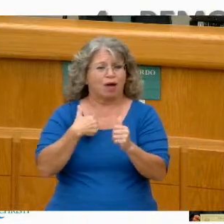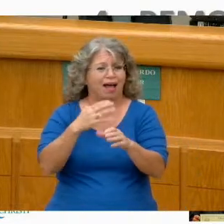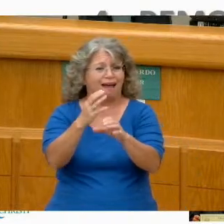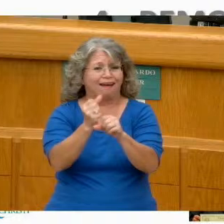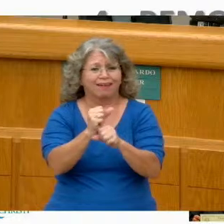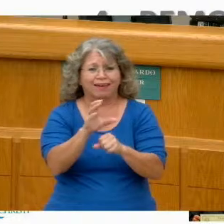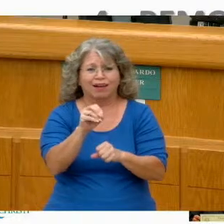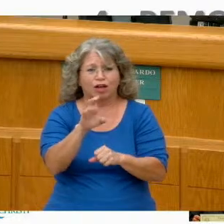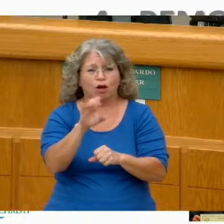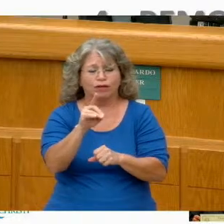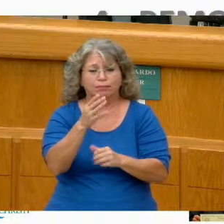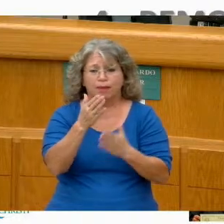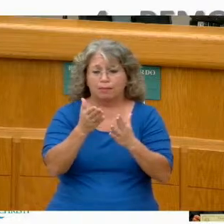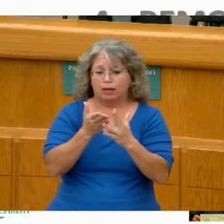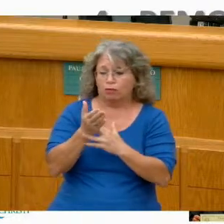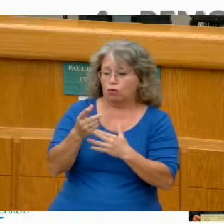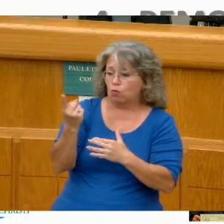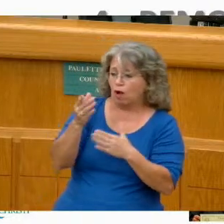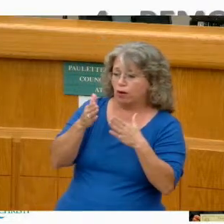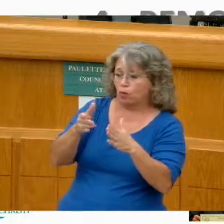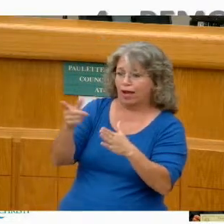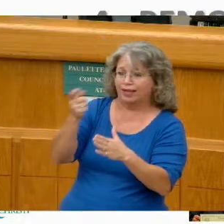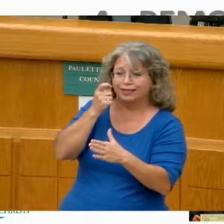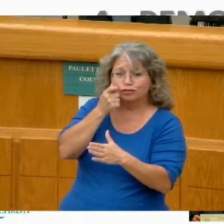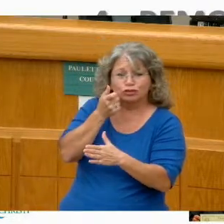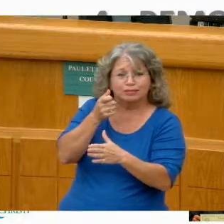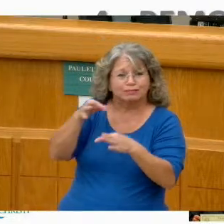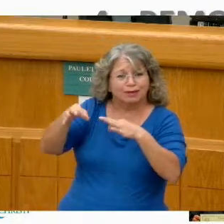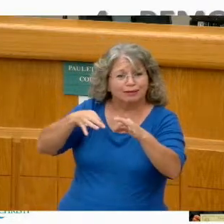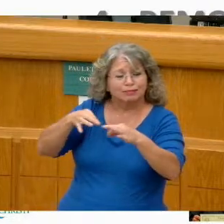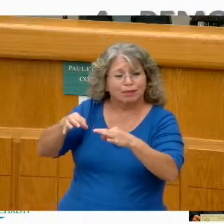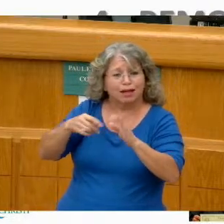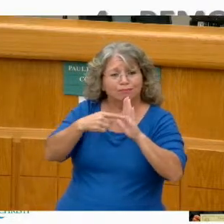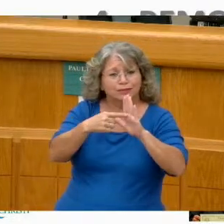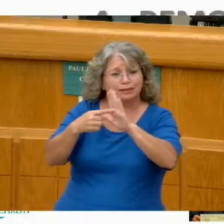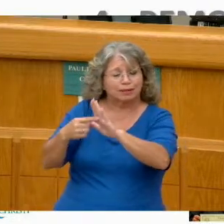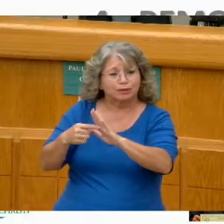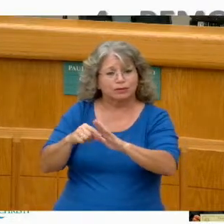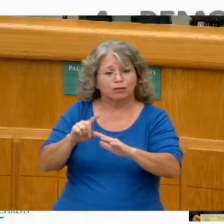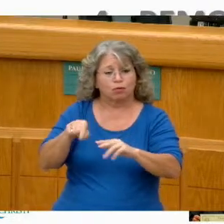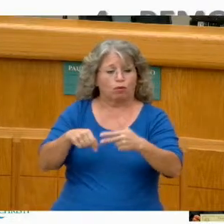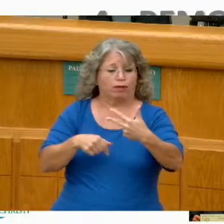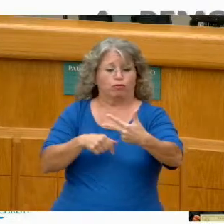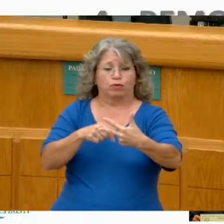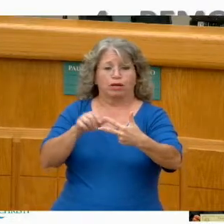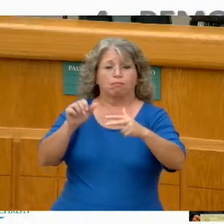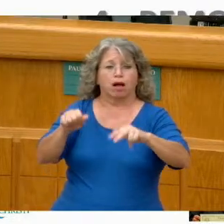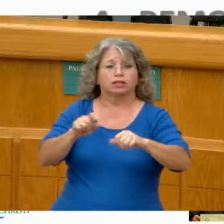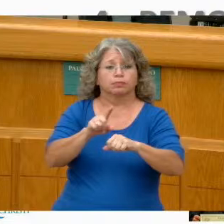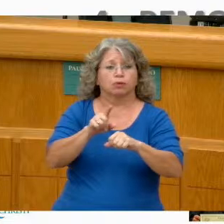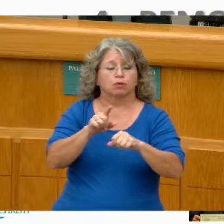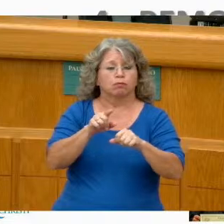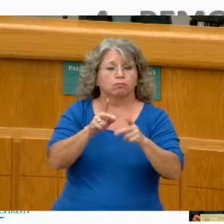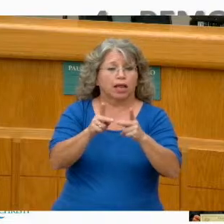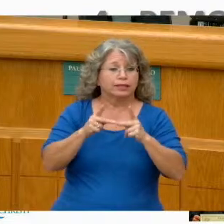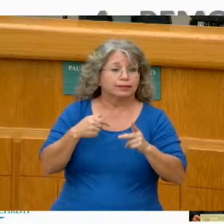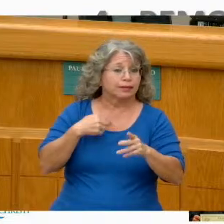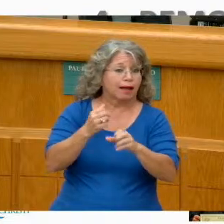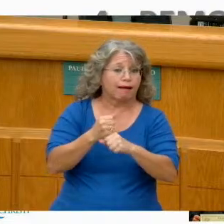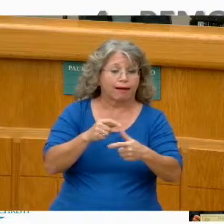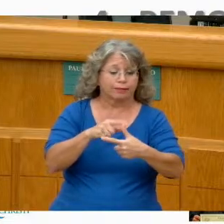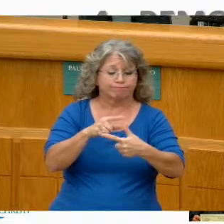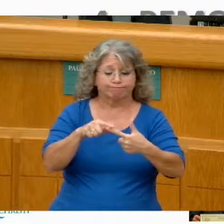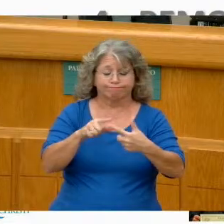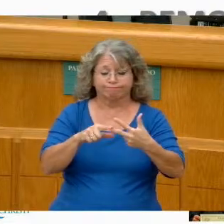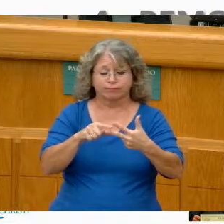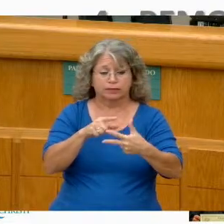the public health director just went over. There's only 3 options for where I may have gotten it from. It's either from